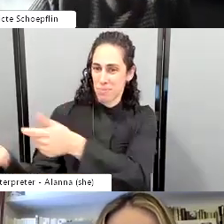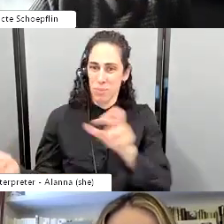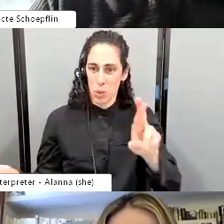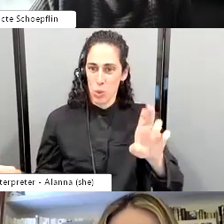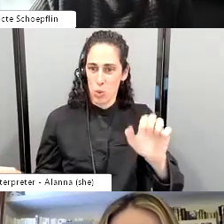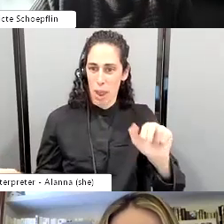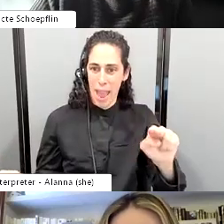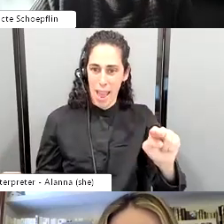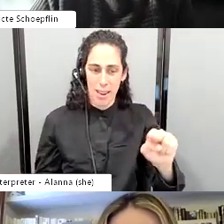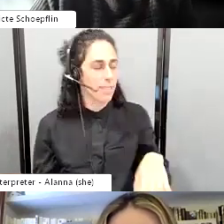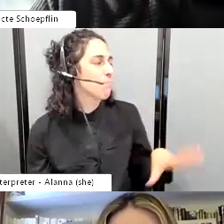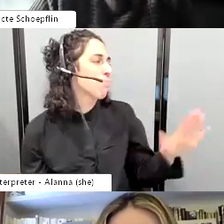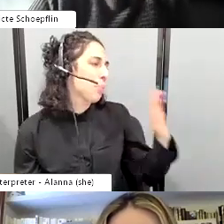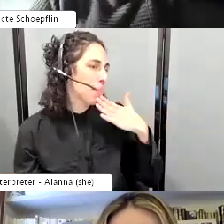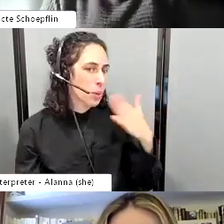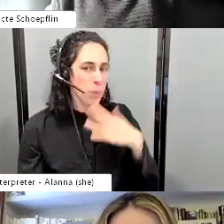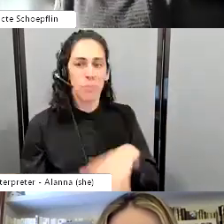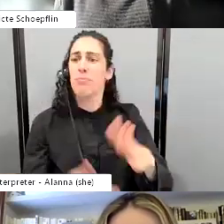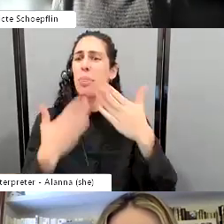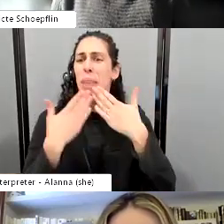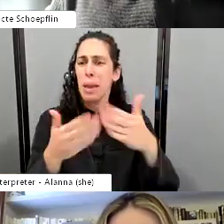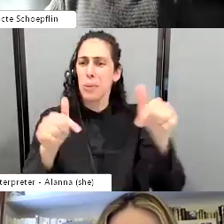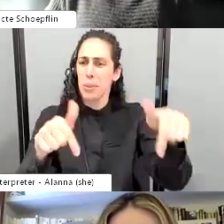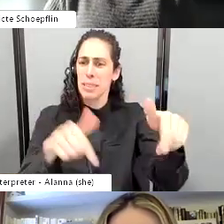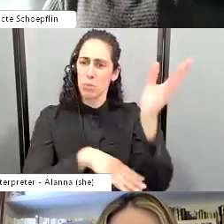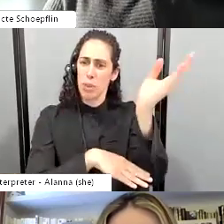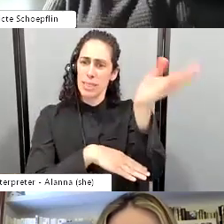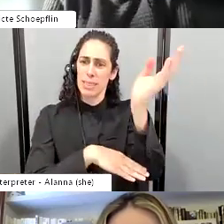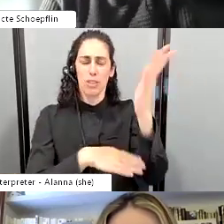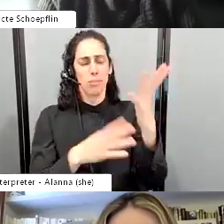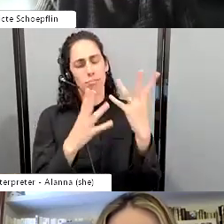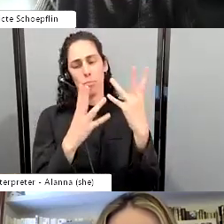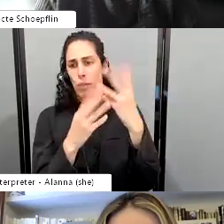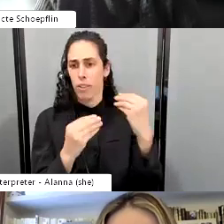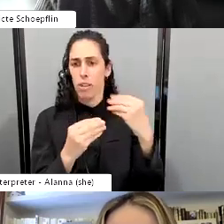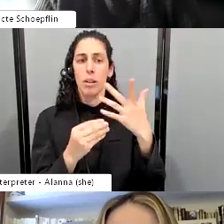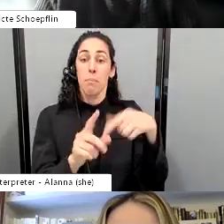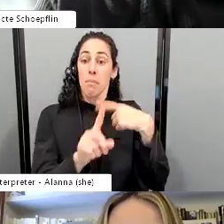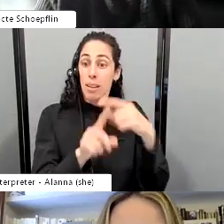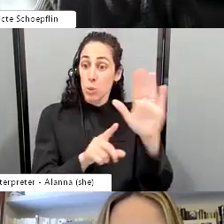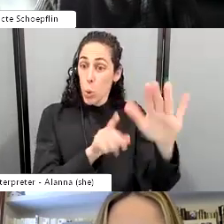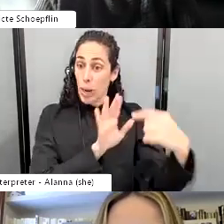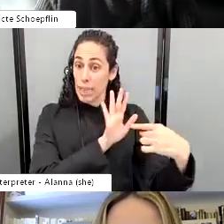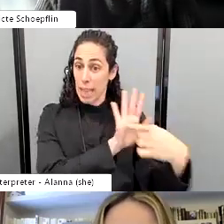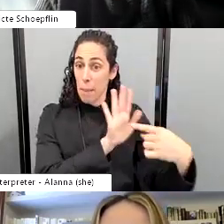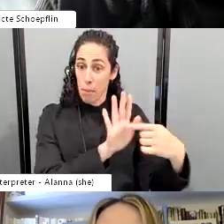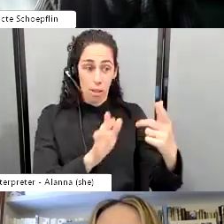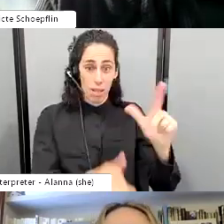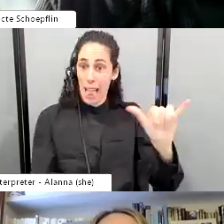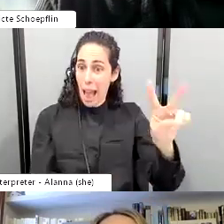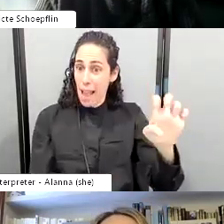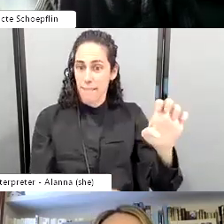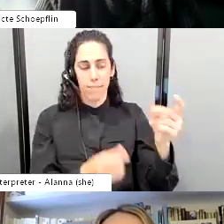the practical examples, walking people through the process of how to use it. So that was really great to see the application. I know I